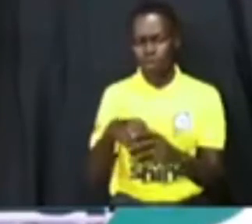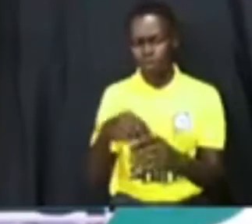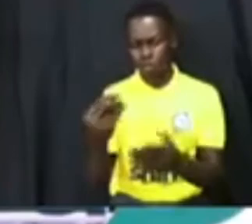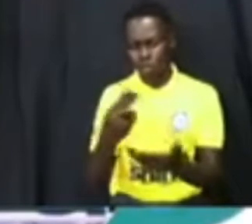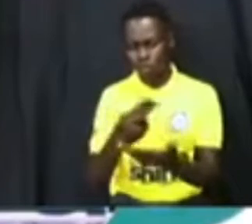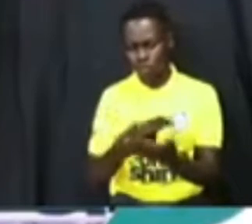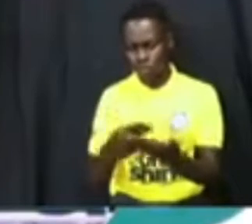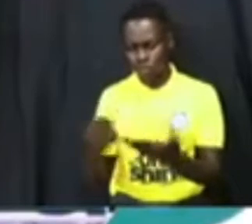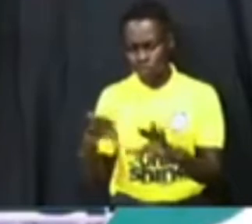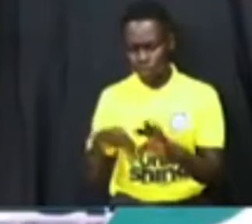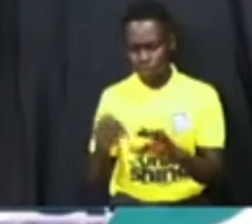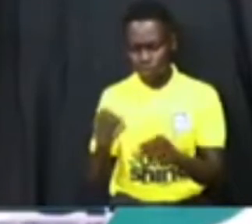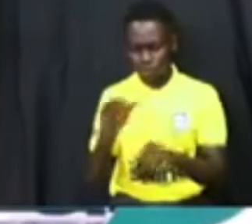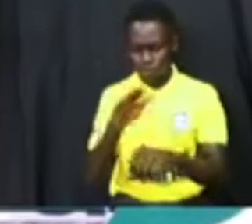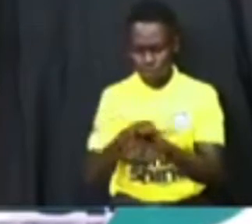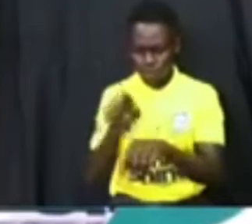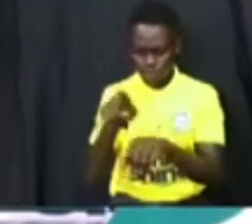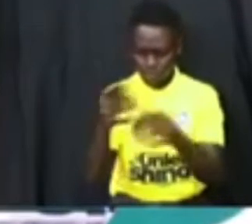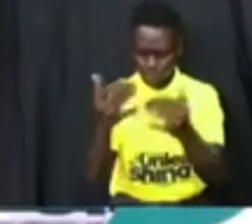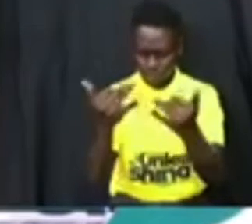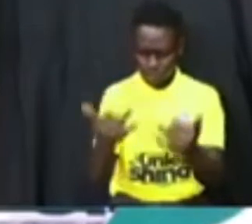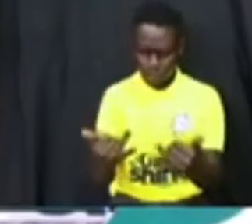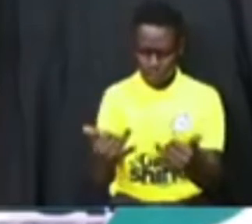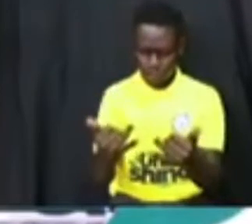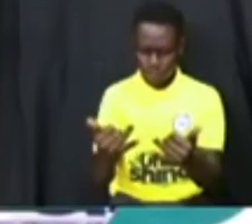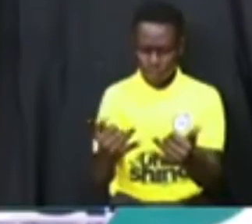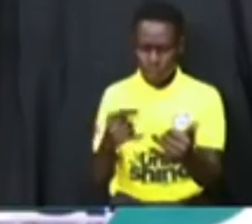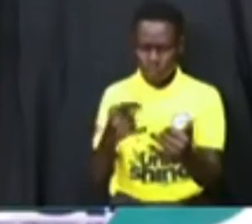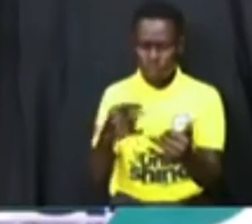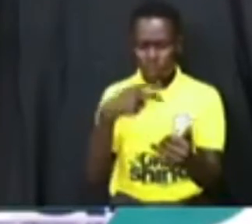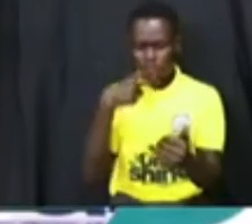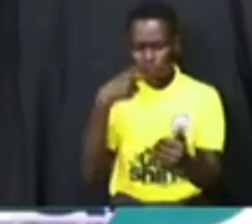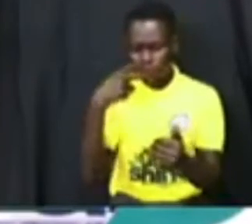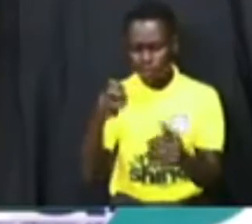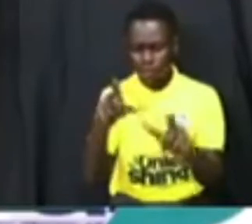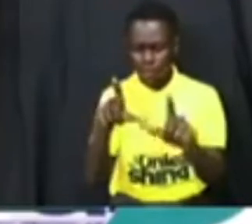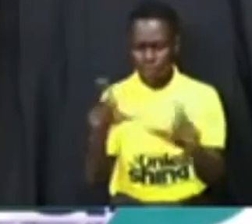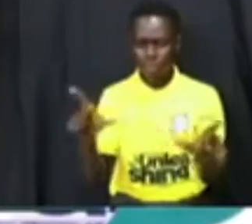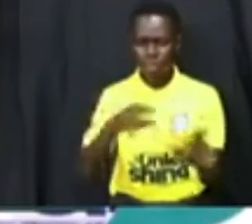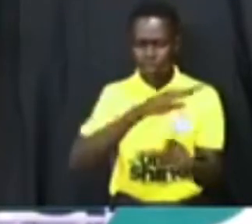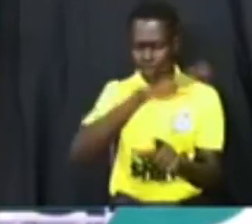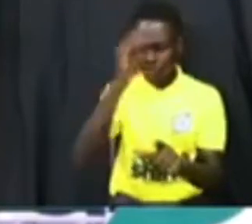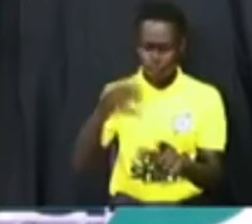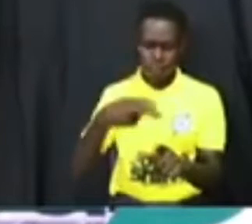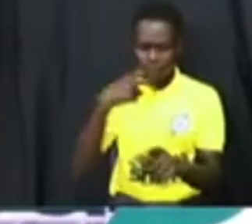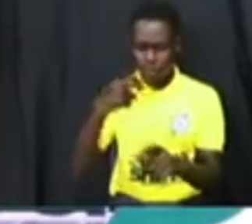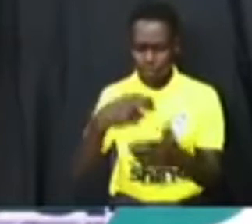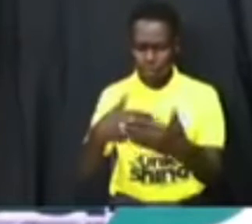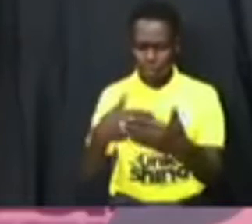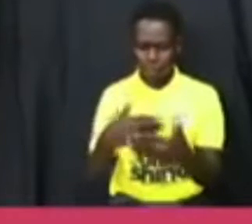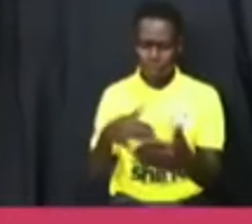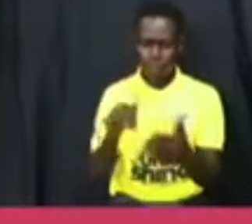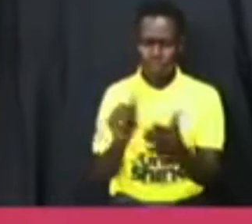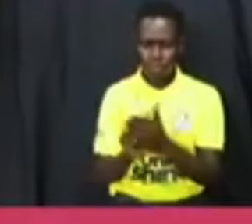Yes. You have spoken a language you've never spoken before. Yes. That is it.